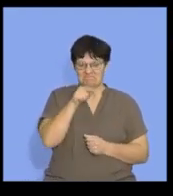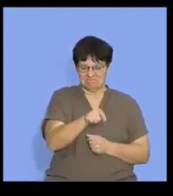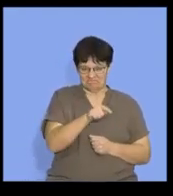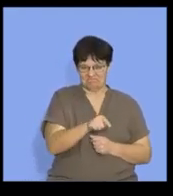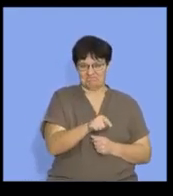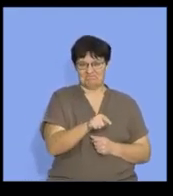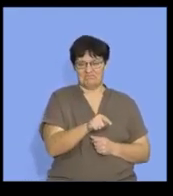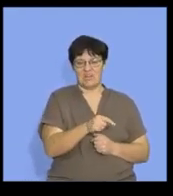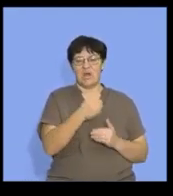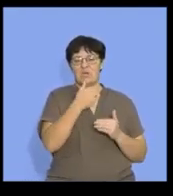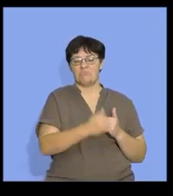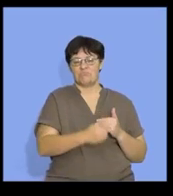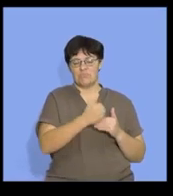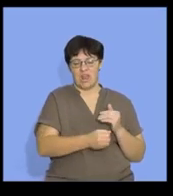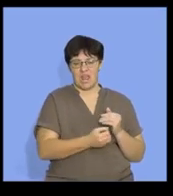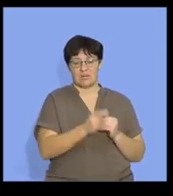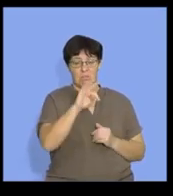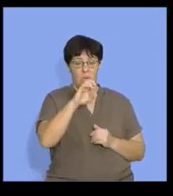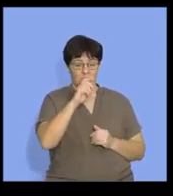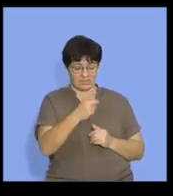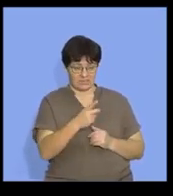the bread mold,